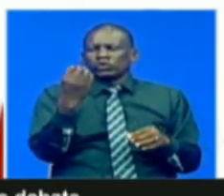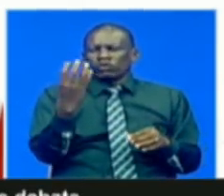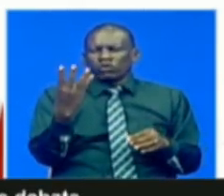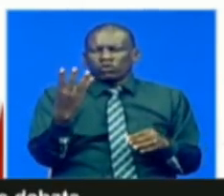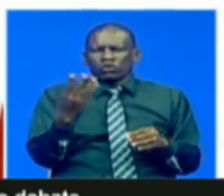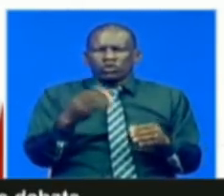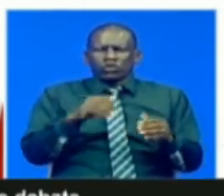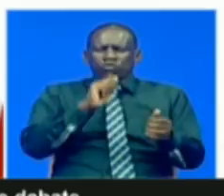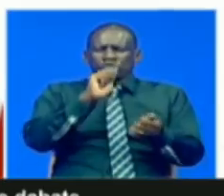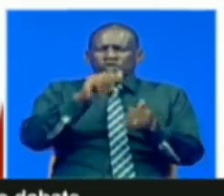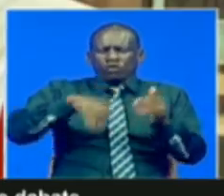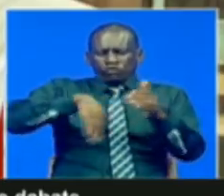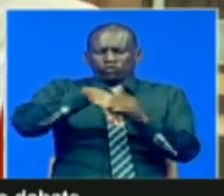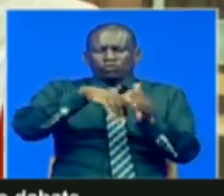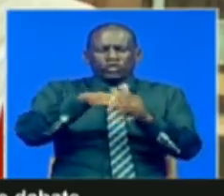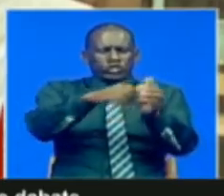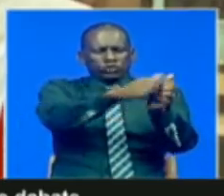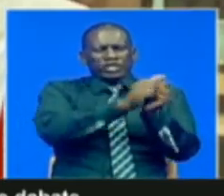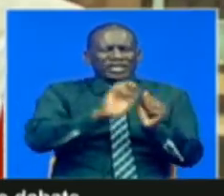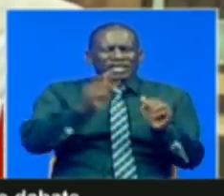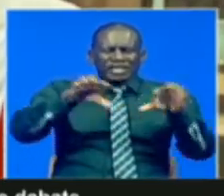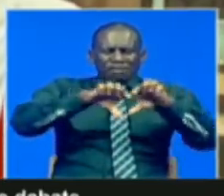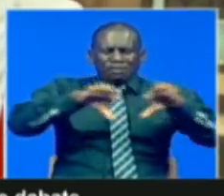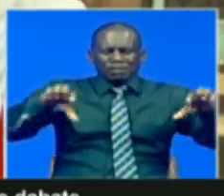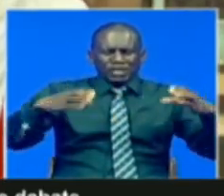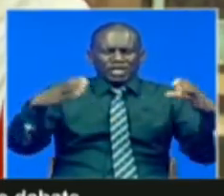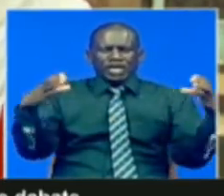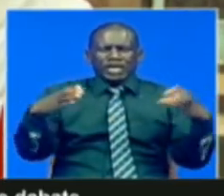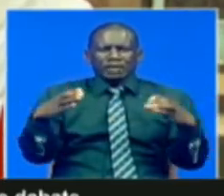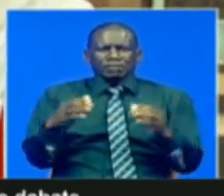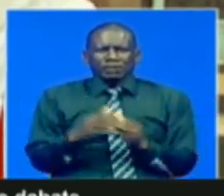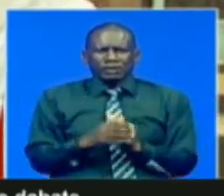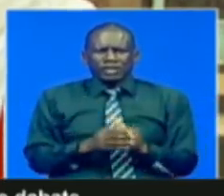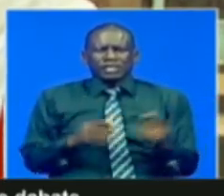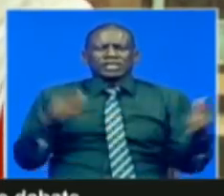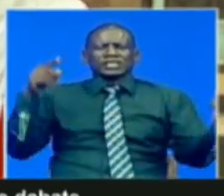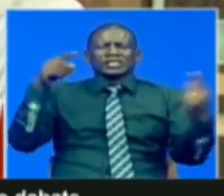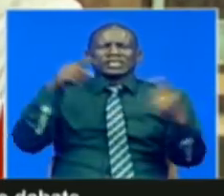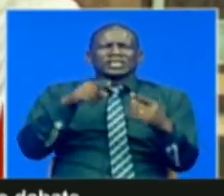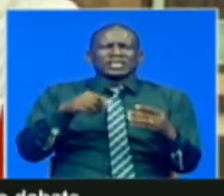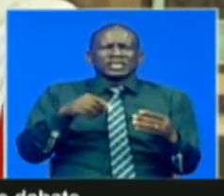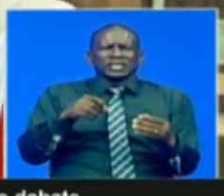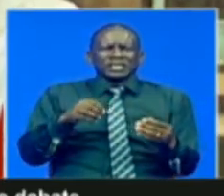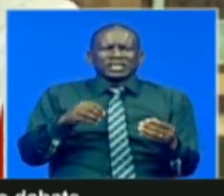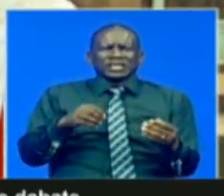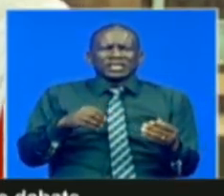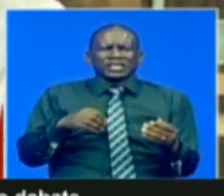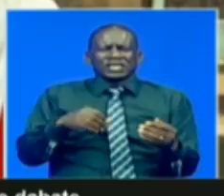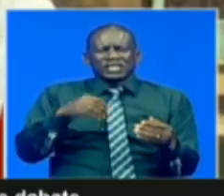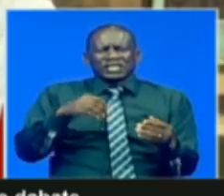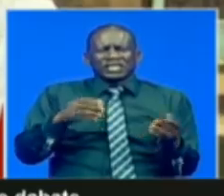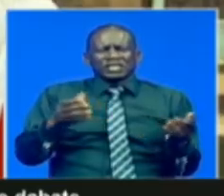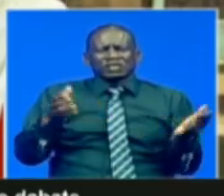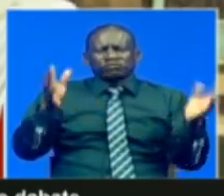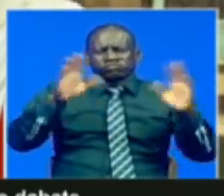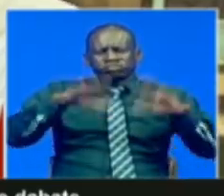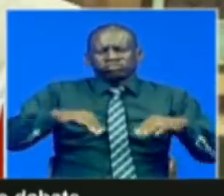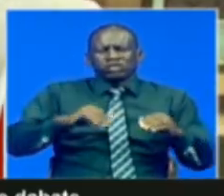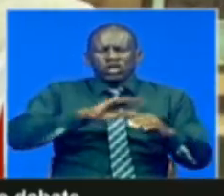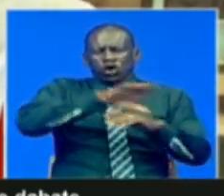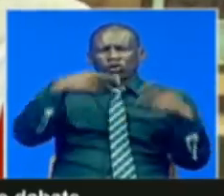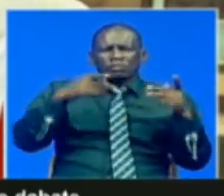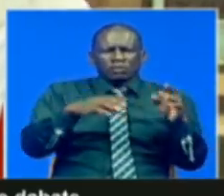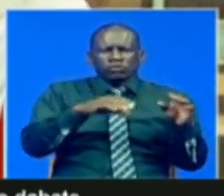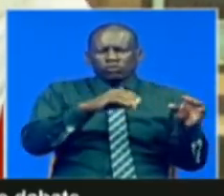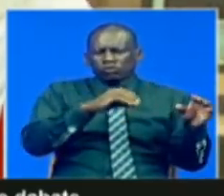play together in Kenya Pipeline Football Club. Yeah? Until it was disbanded, so everybody had to go his own way. But